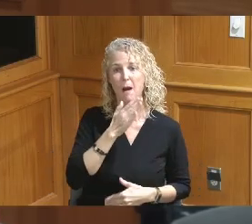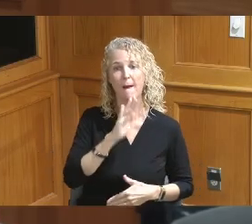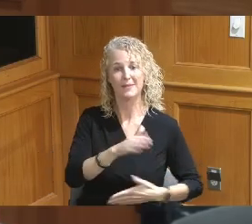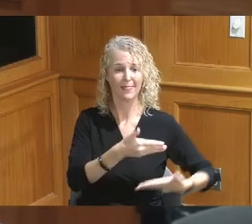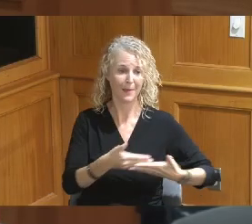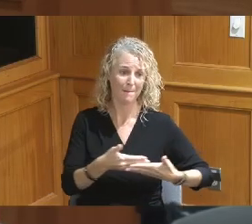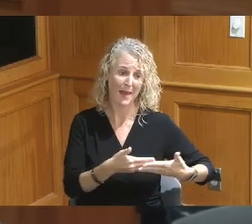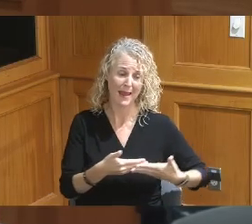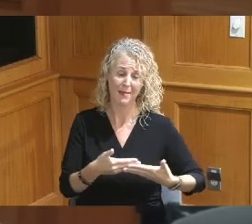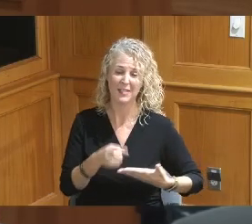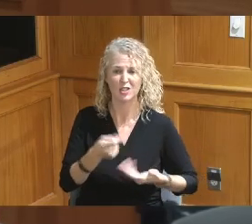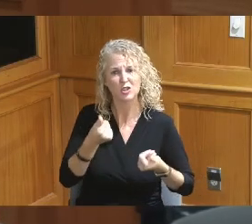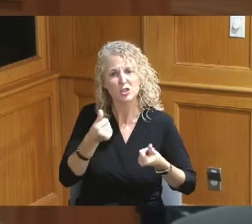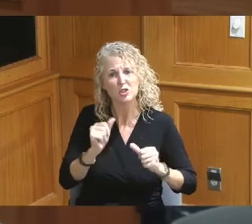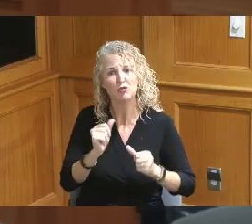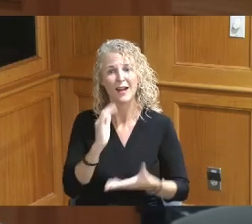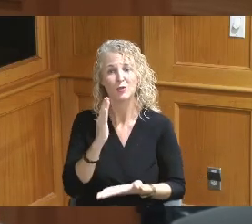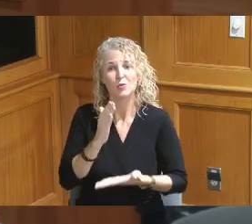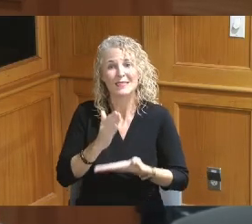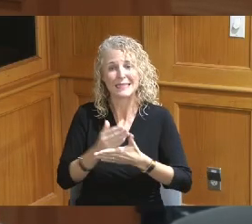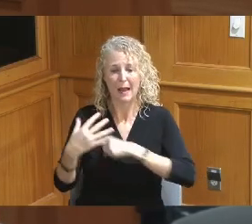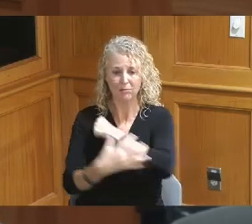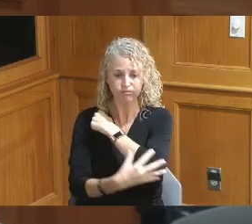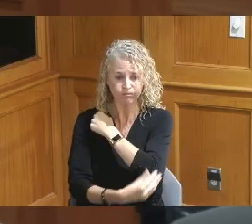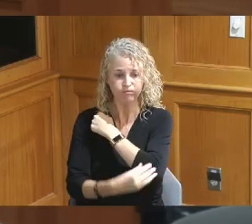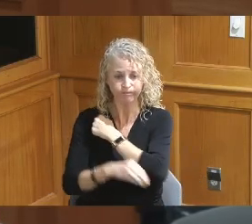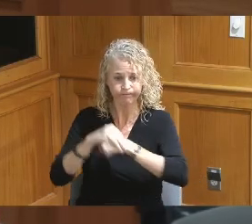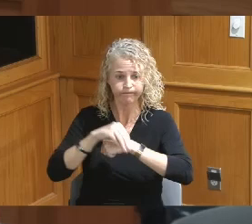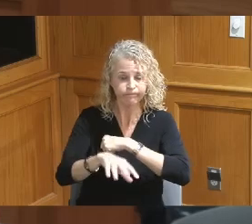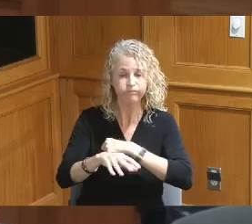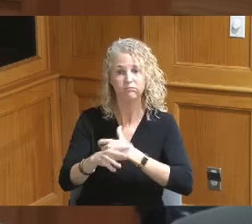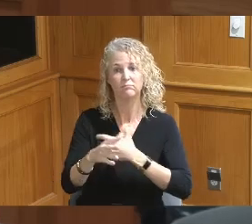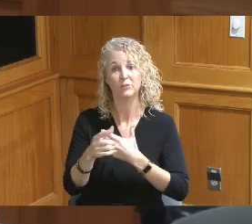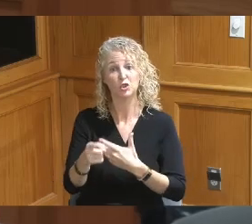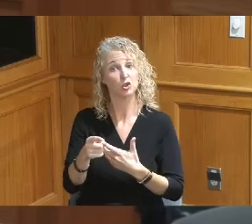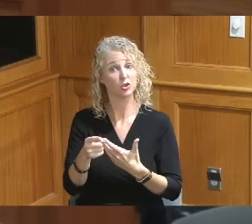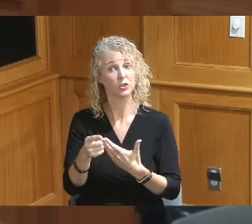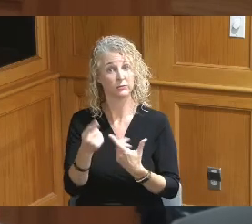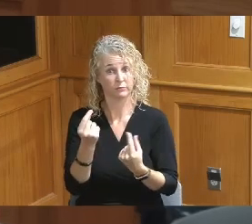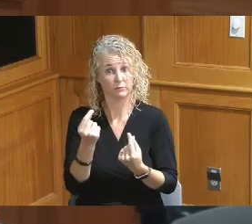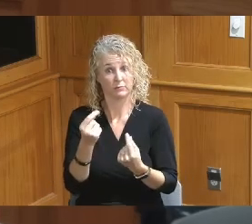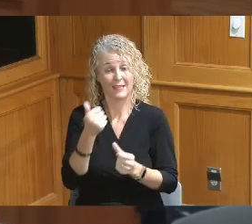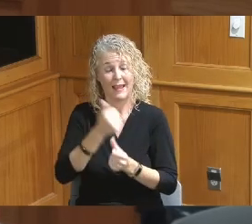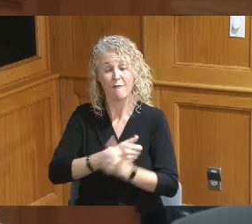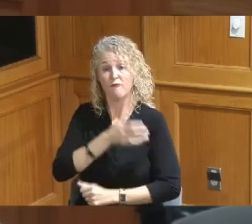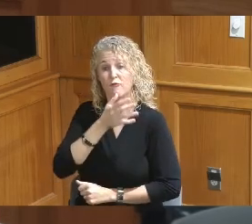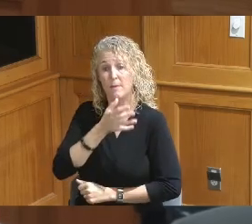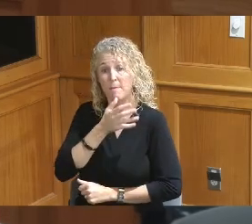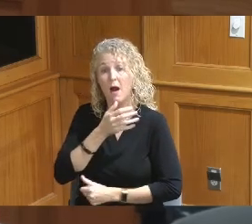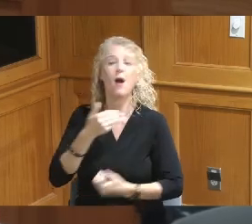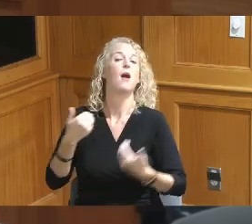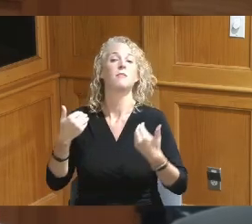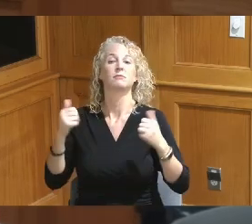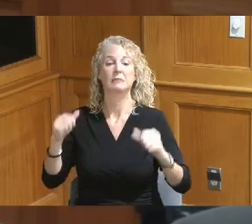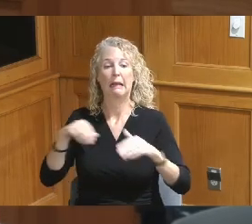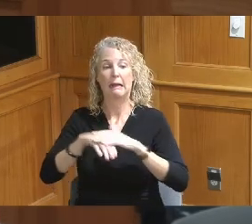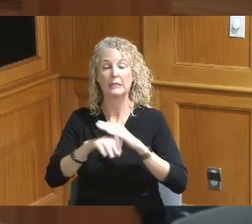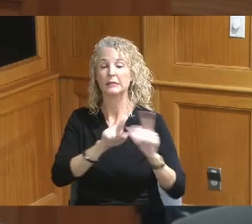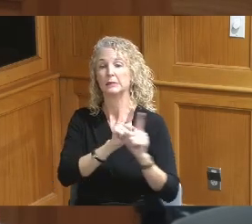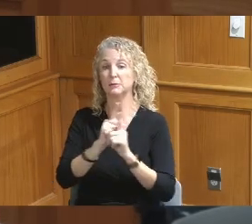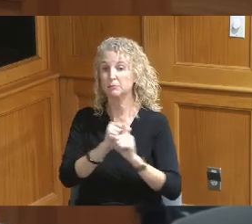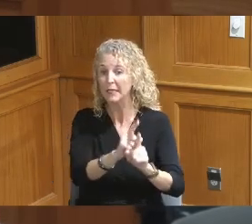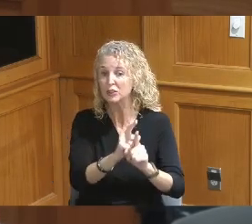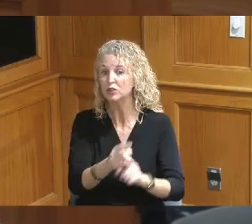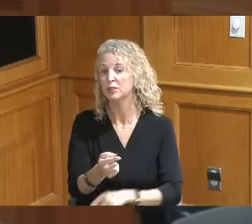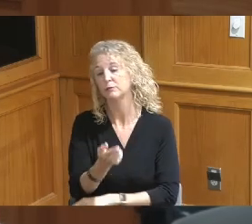working to break generational cycles of poverty and disengagement. She ensures that every mother has the access to mentorship,